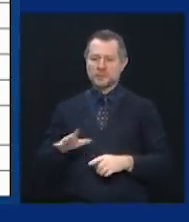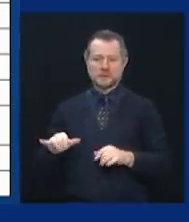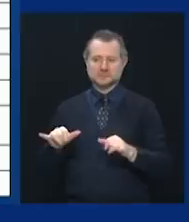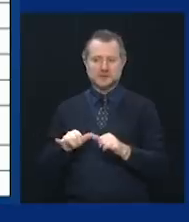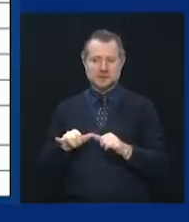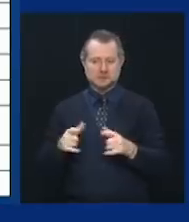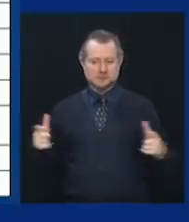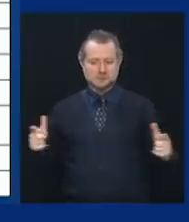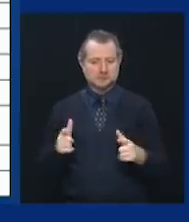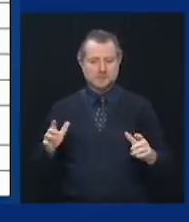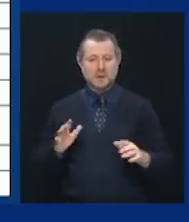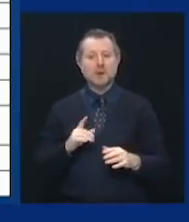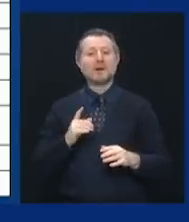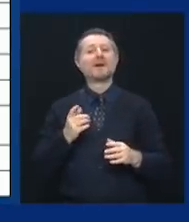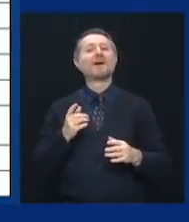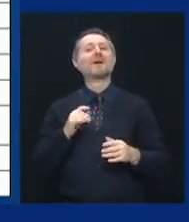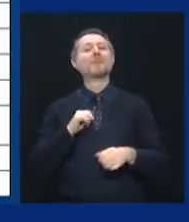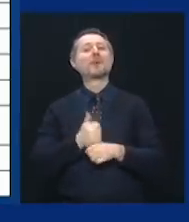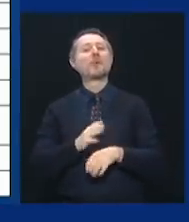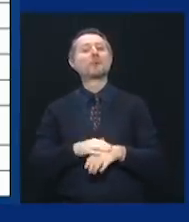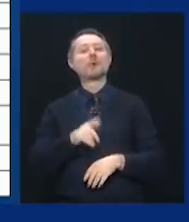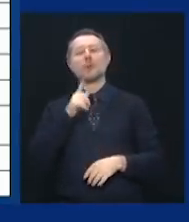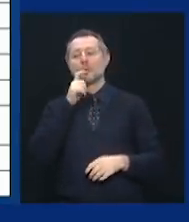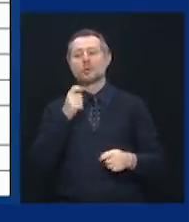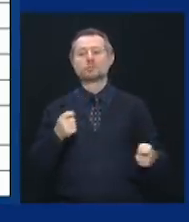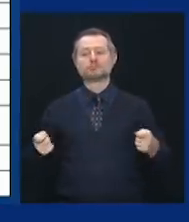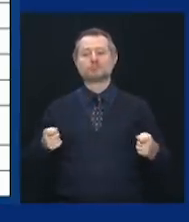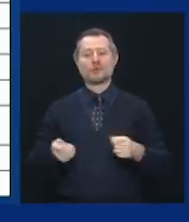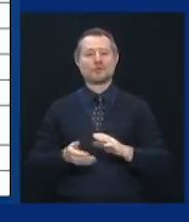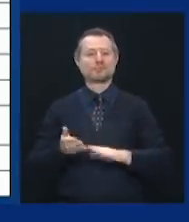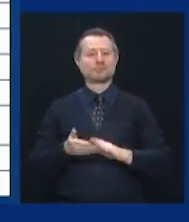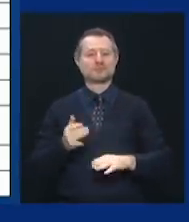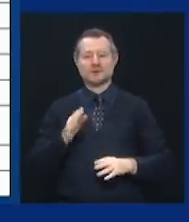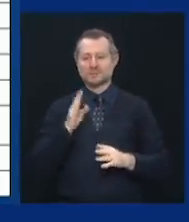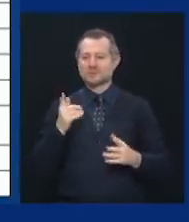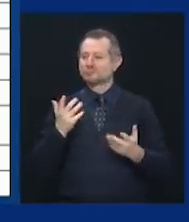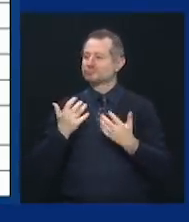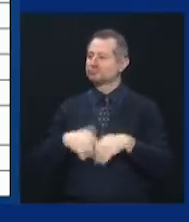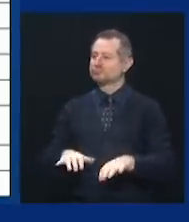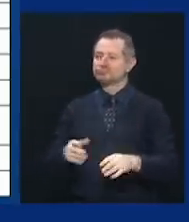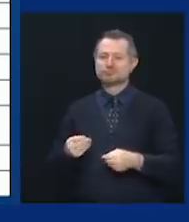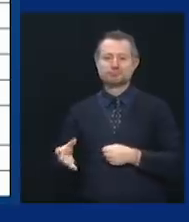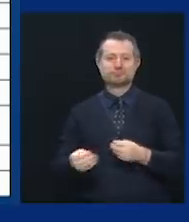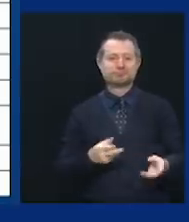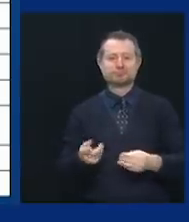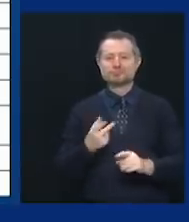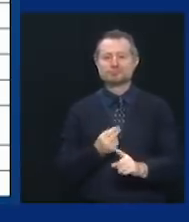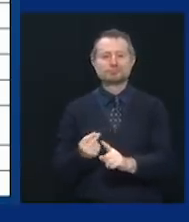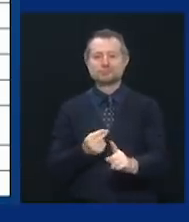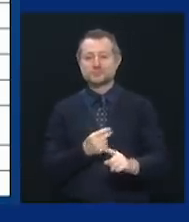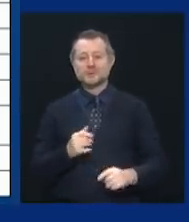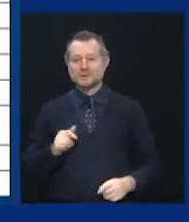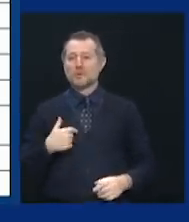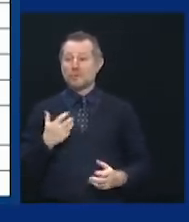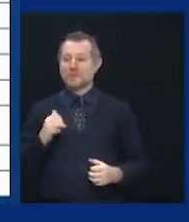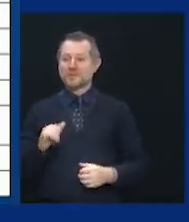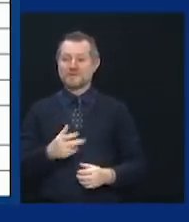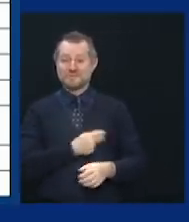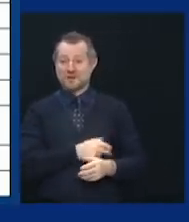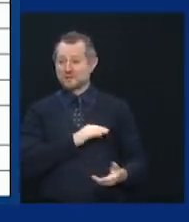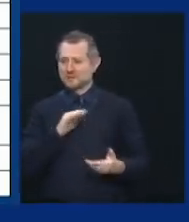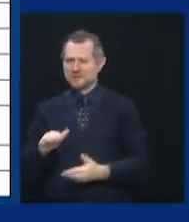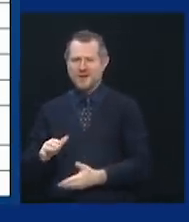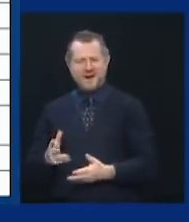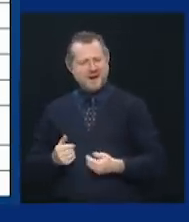It's a function of administrative capacity. We want those vaccines in